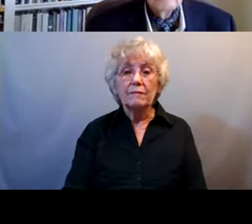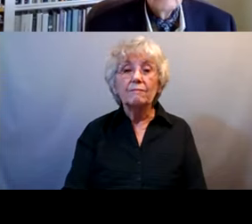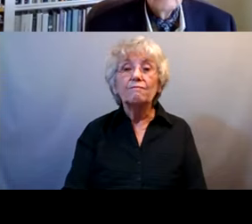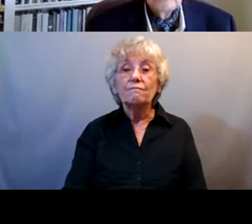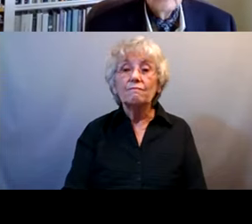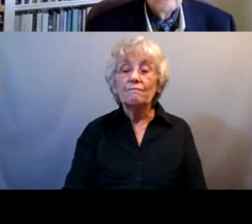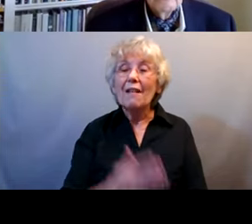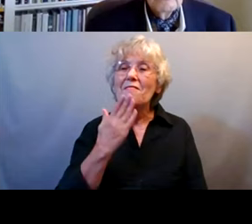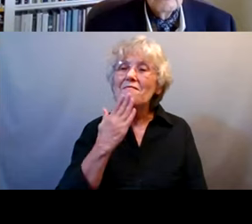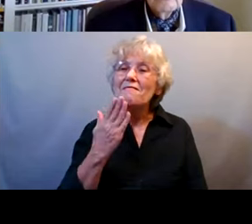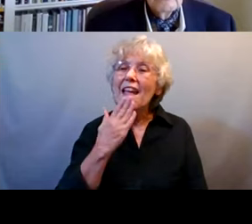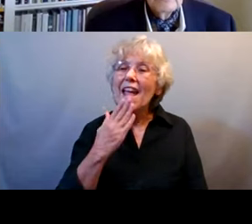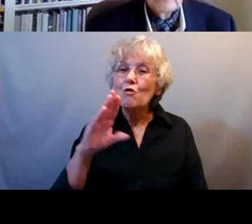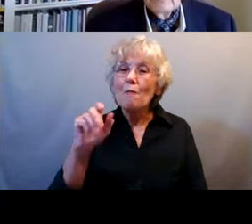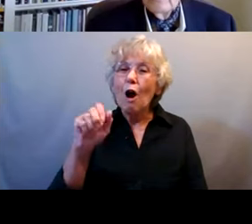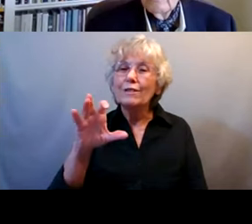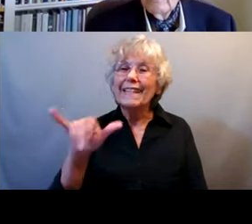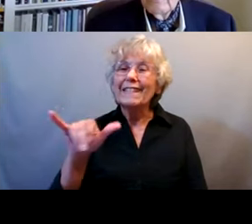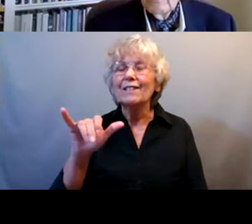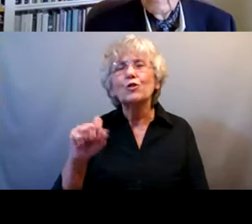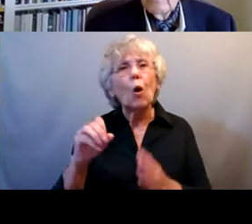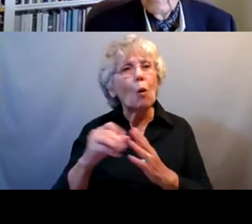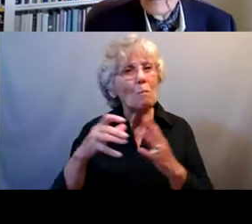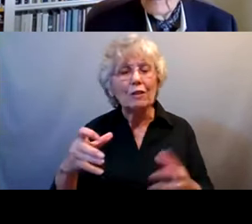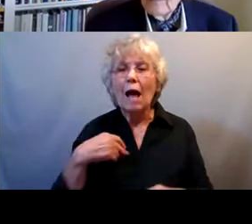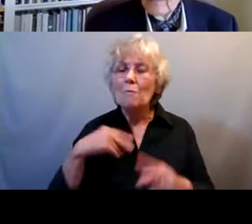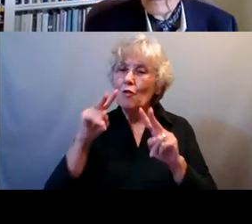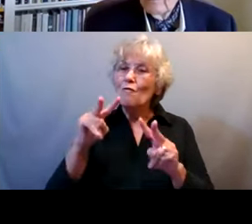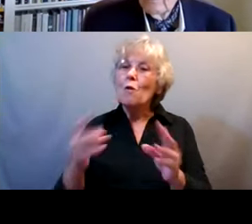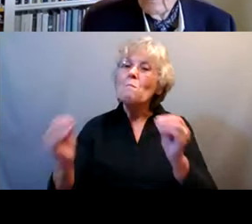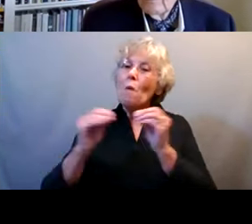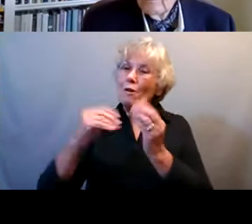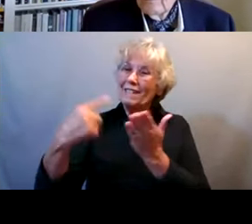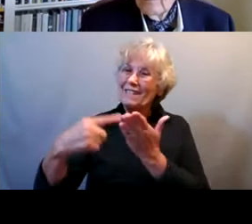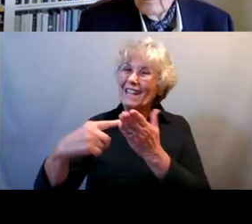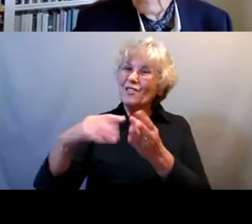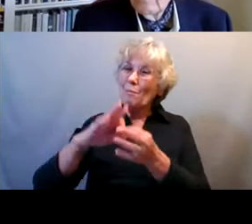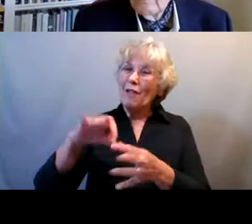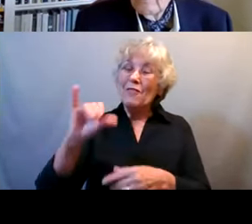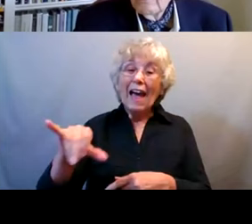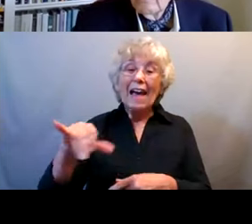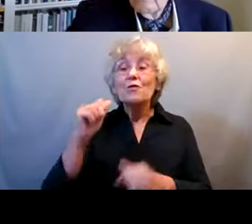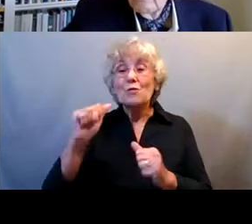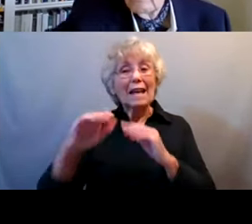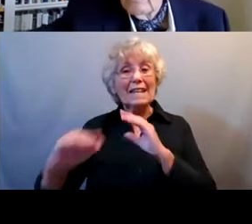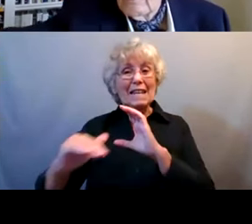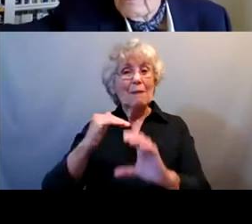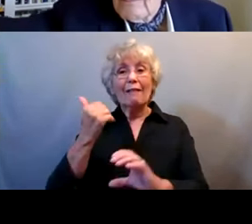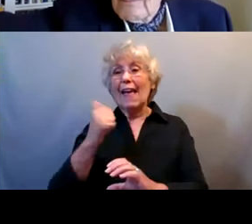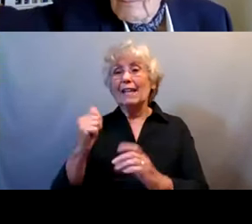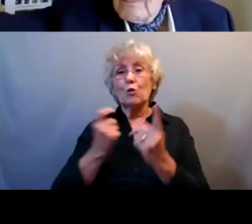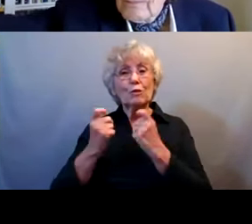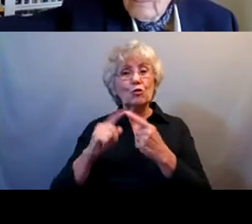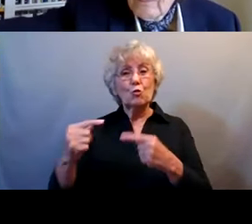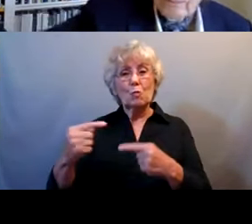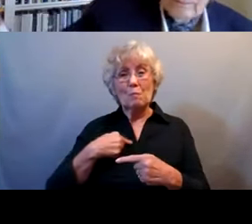Thanks, Marcy, so much. Looking forward to continued conversation about that. Feel free to send emails or questions to me and I can pass them to Marcy or